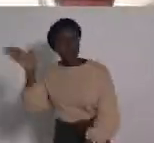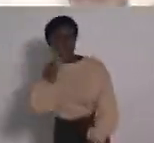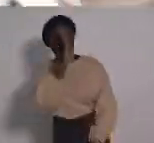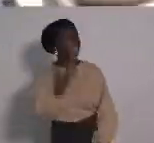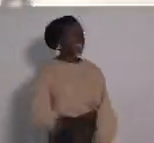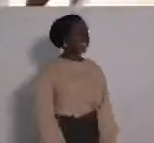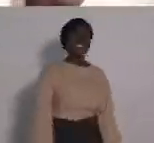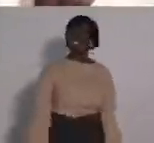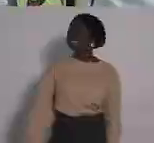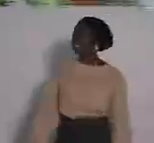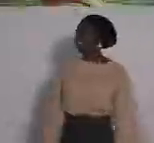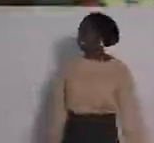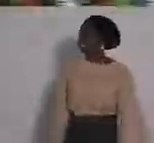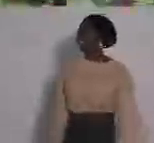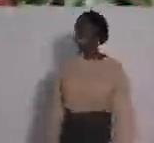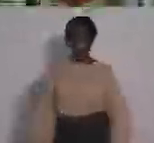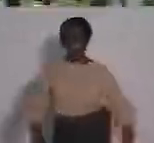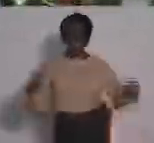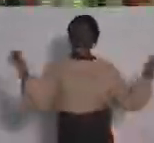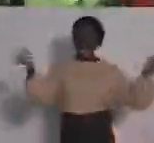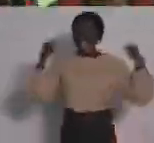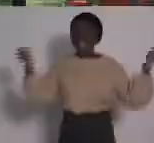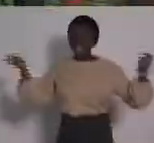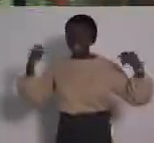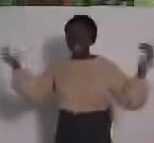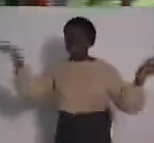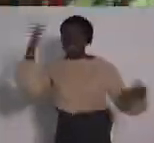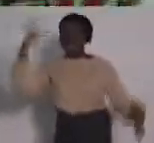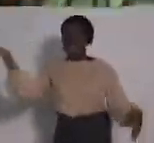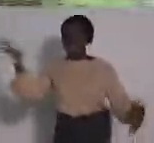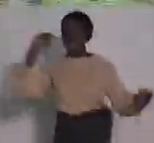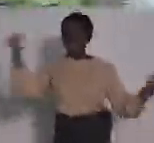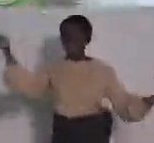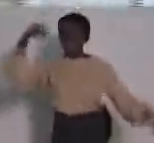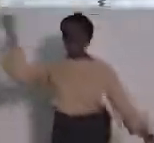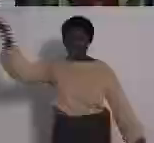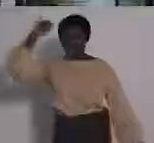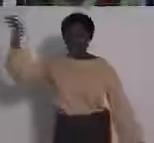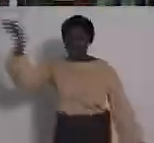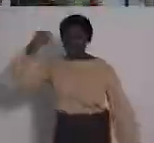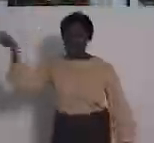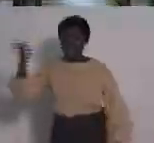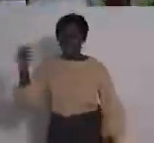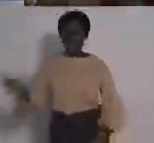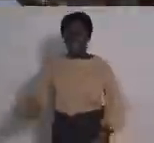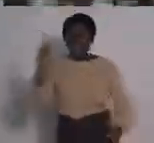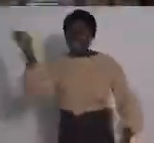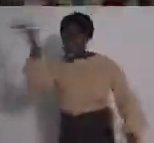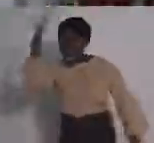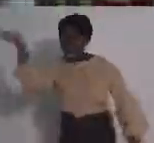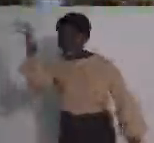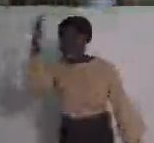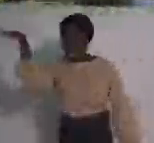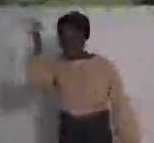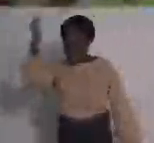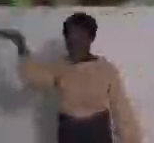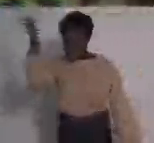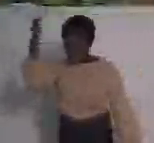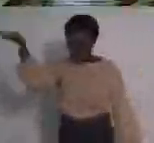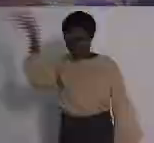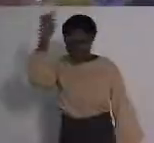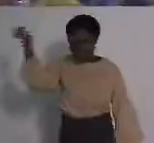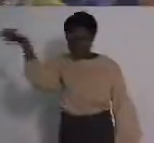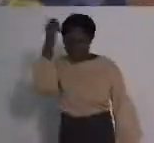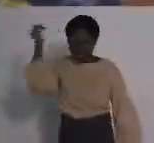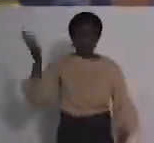will let me you where the you in the house somebody we your FL